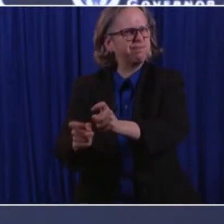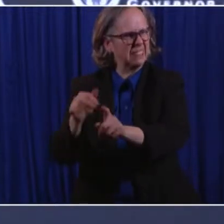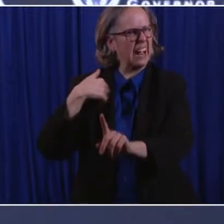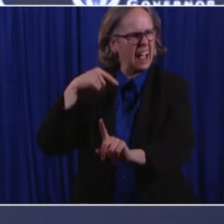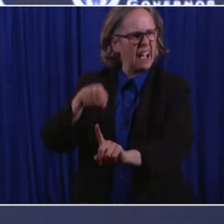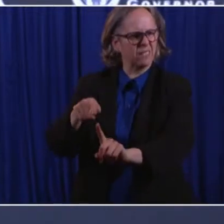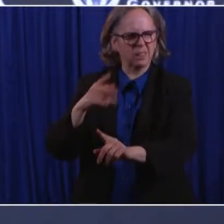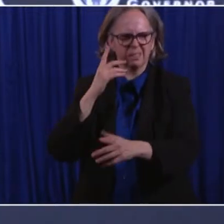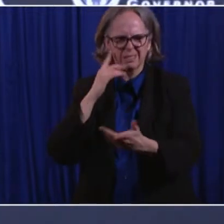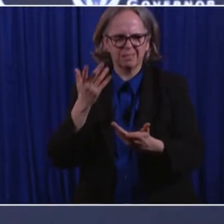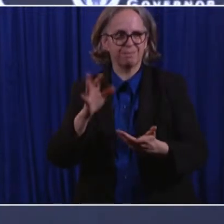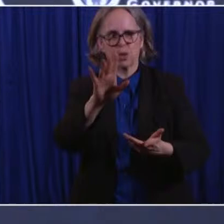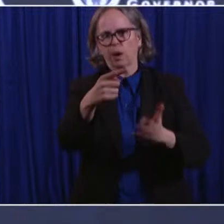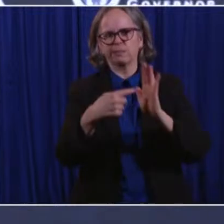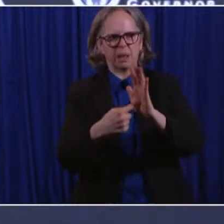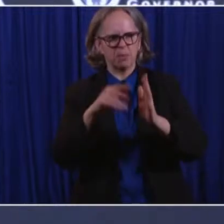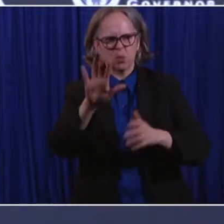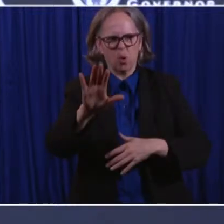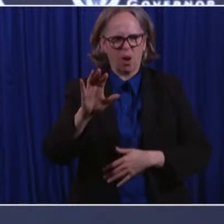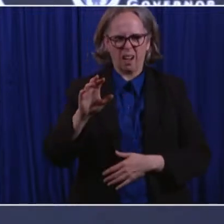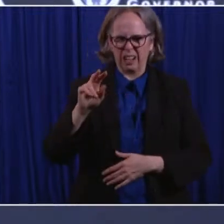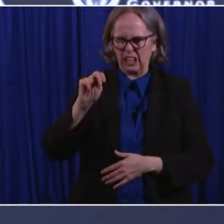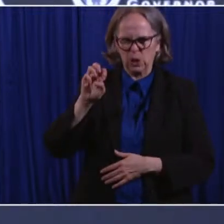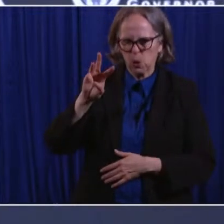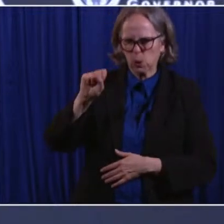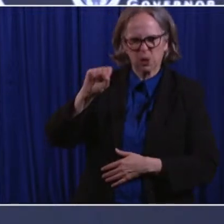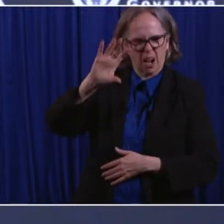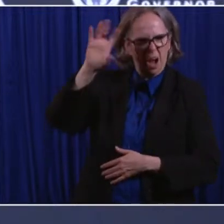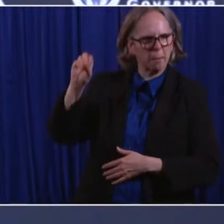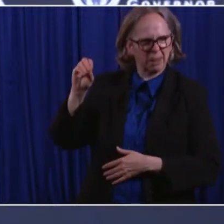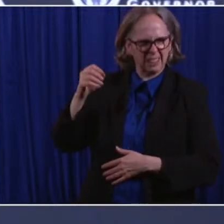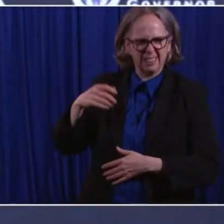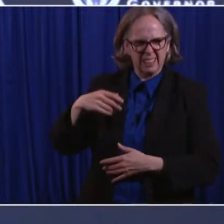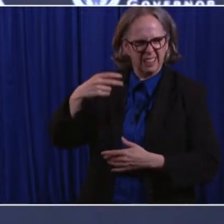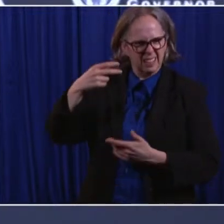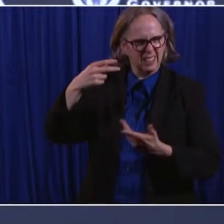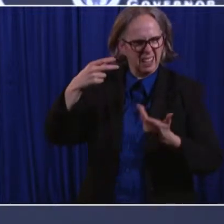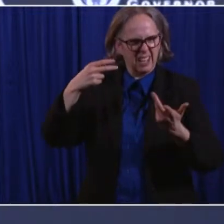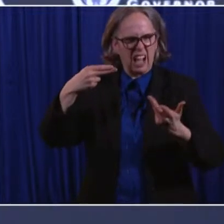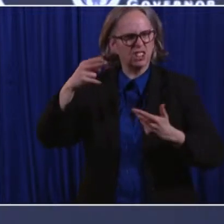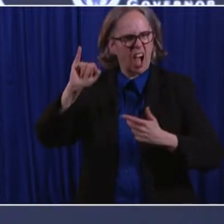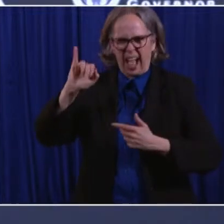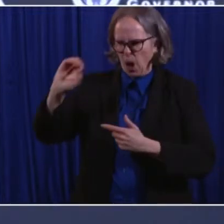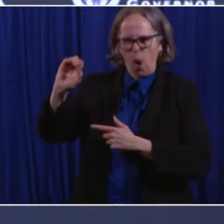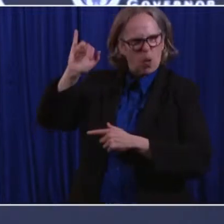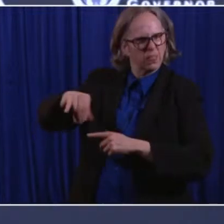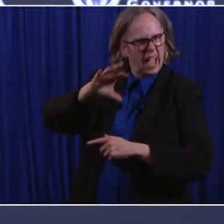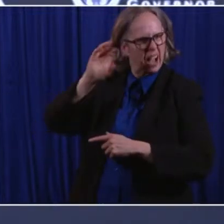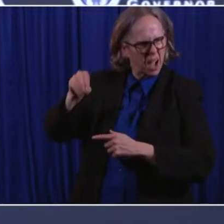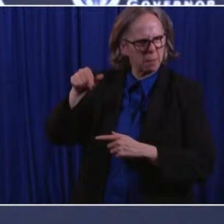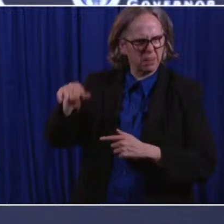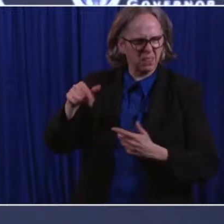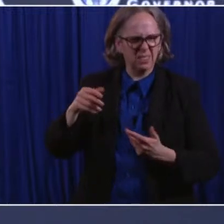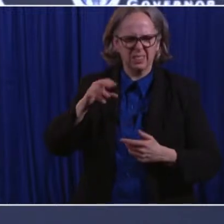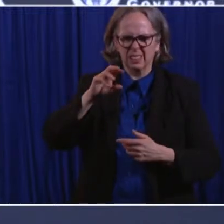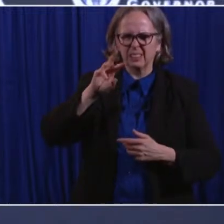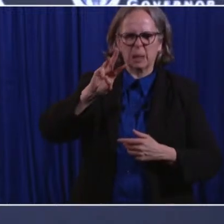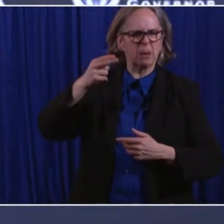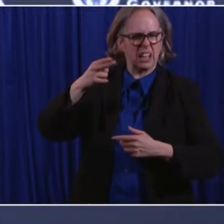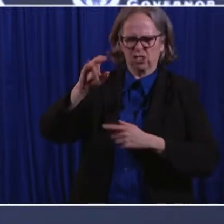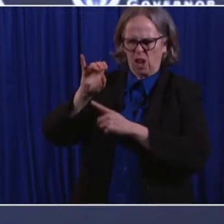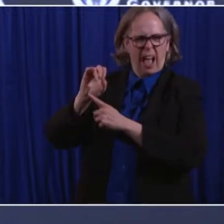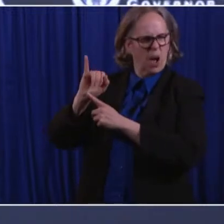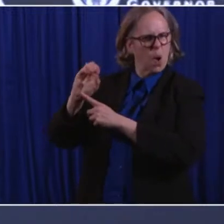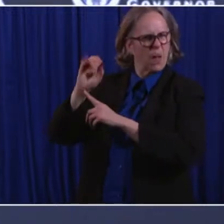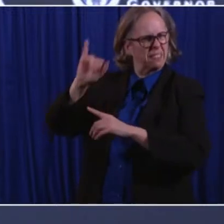WHIO, you reported it, because Fran and I watched it, that we were seeing an uptick in Michigan. We were seeing an uptick in